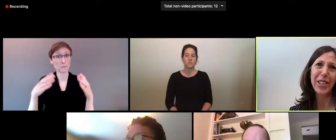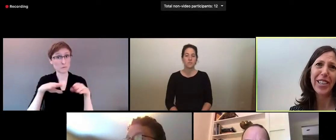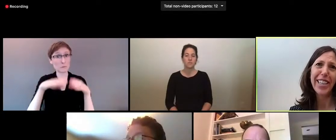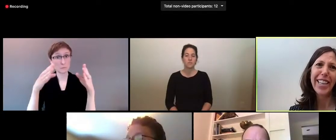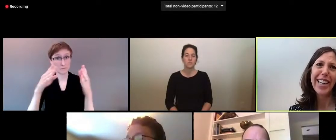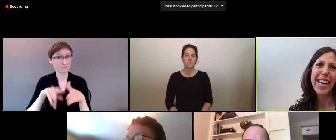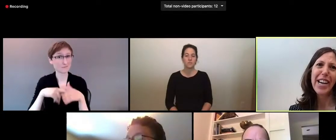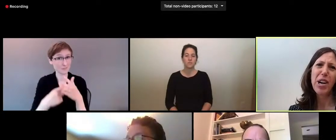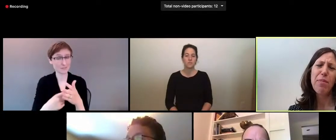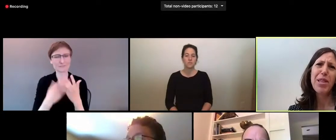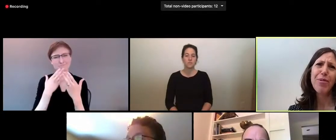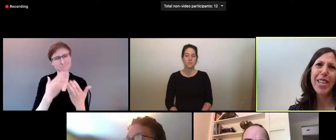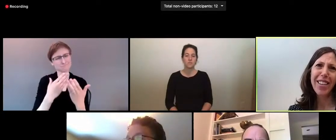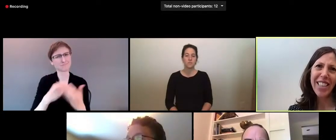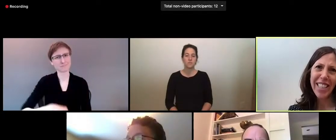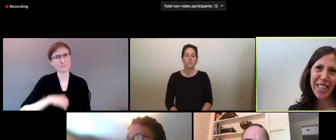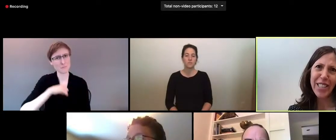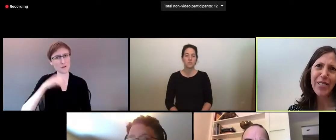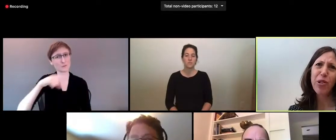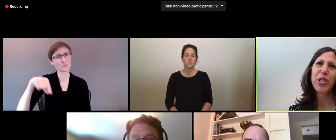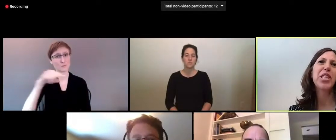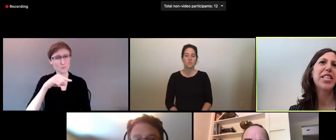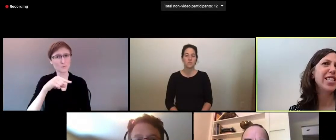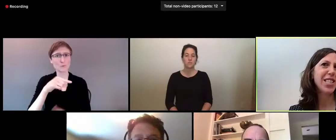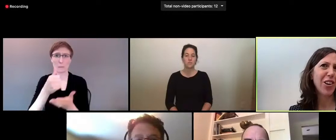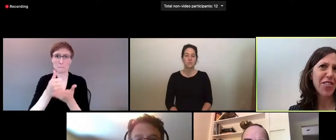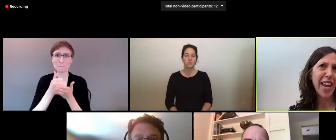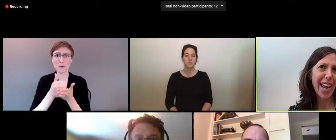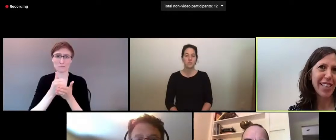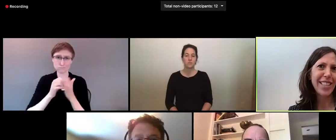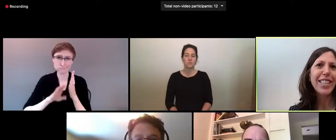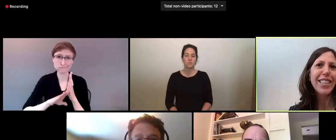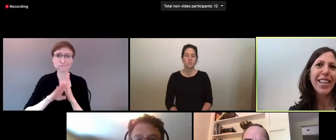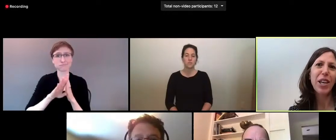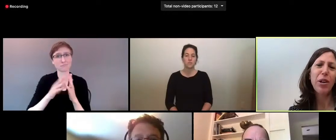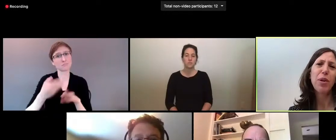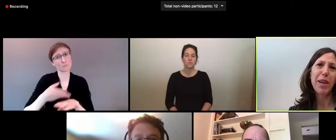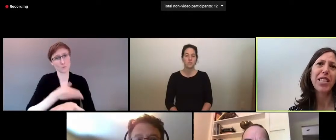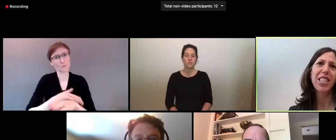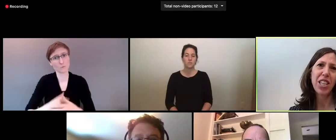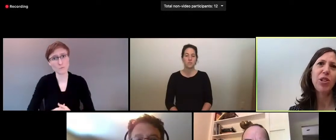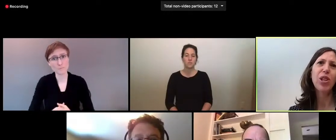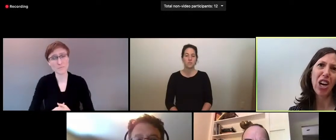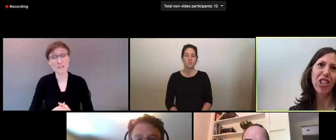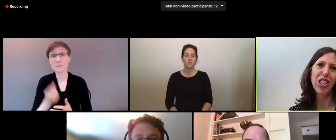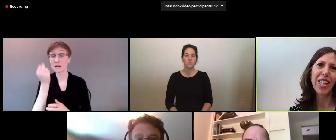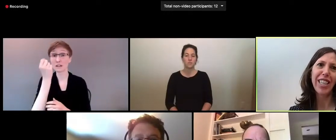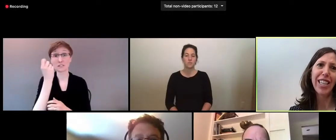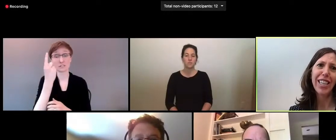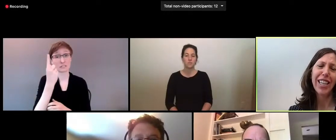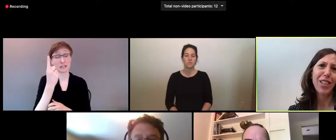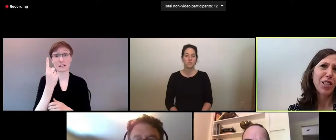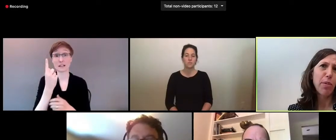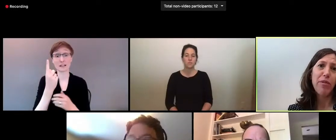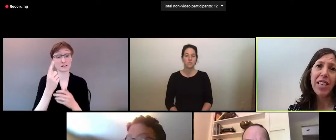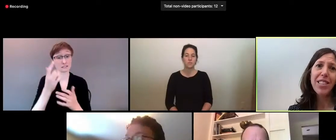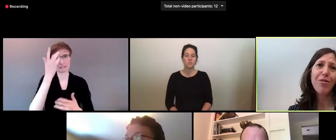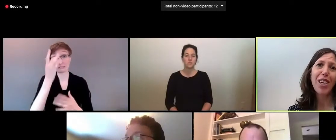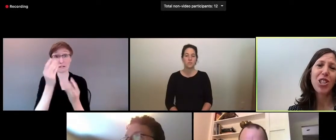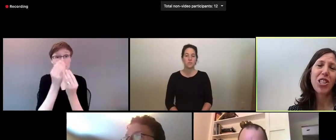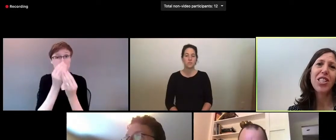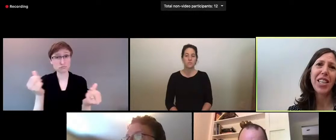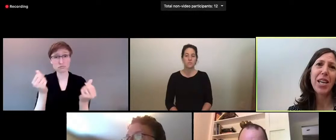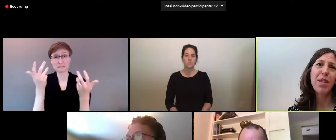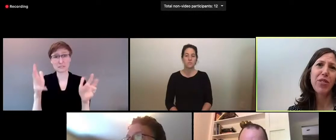getting us here. But the reality is, of course, that this is not the end. We must continue cautiously to